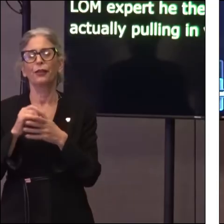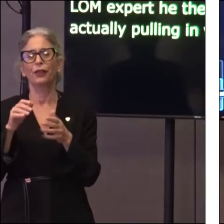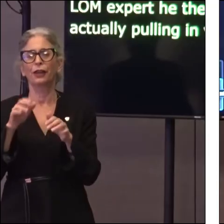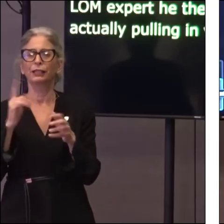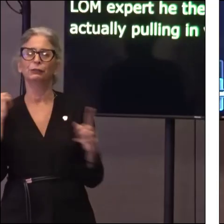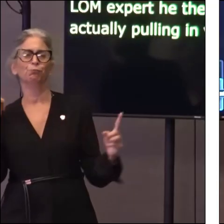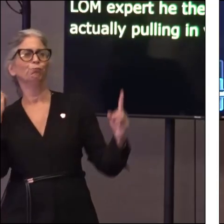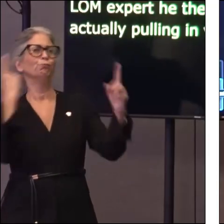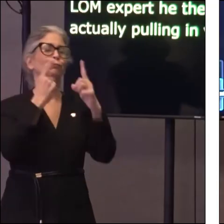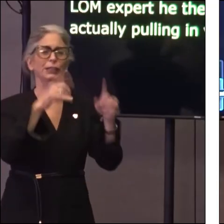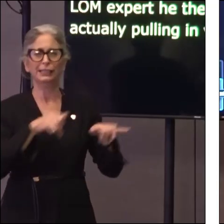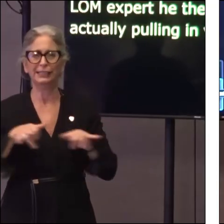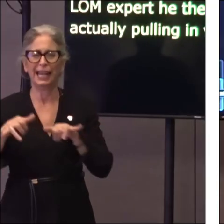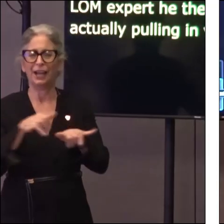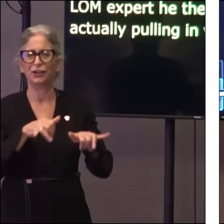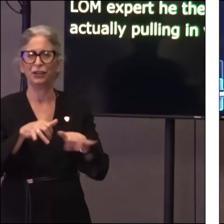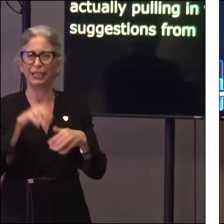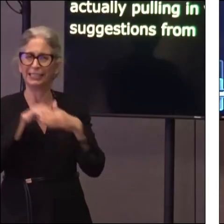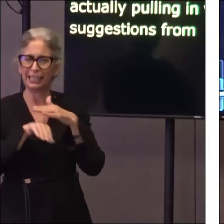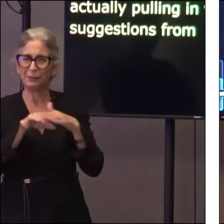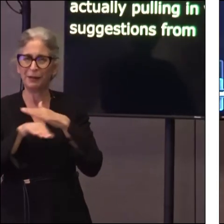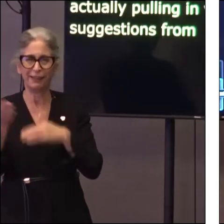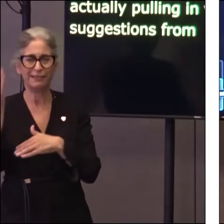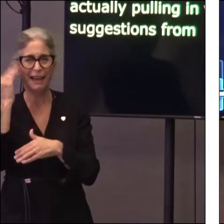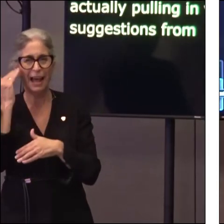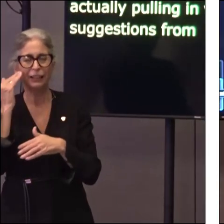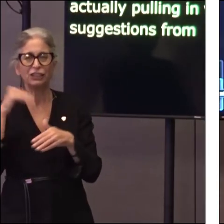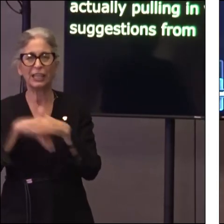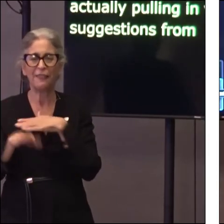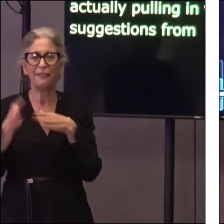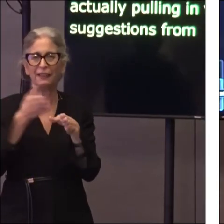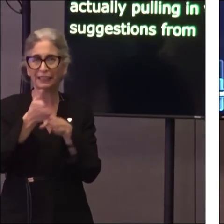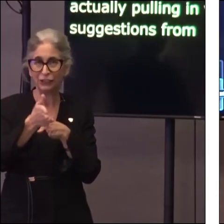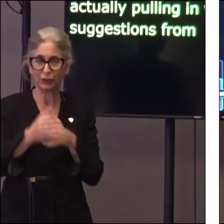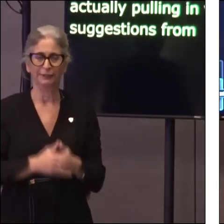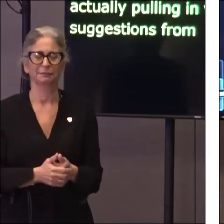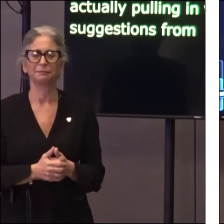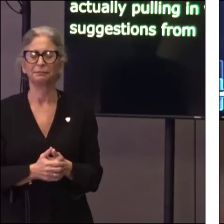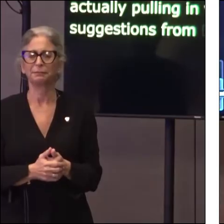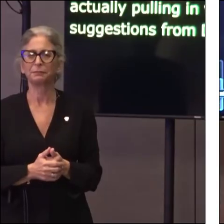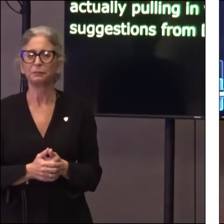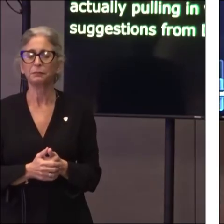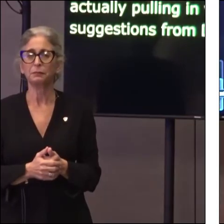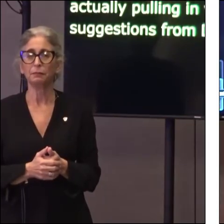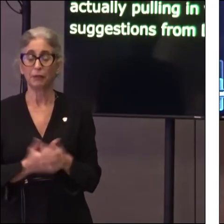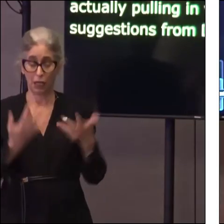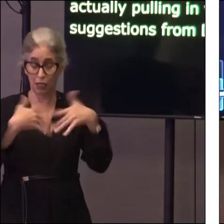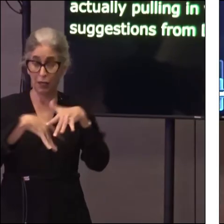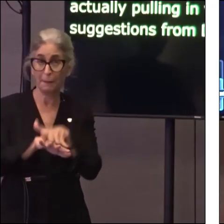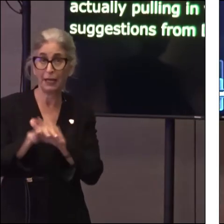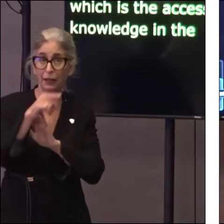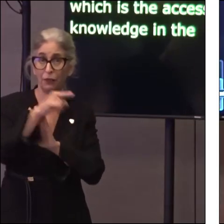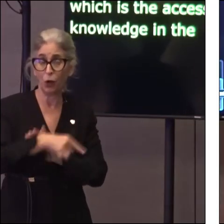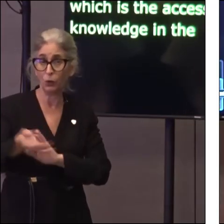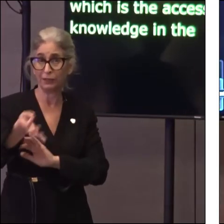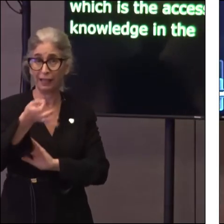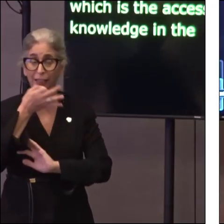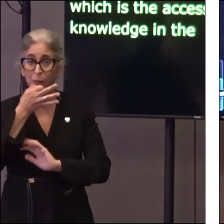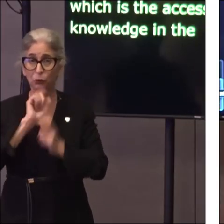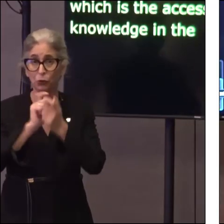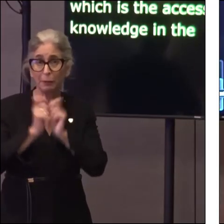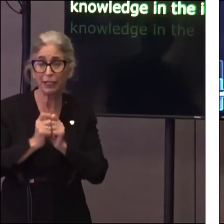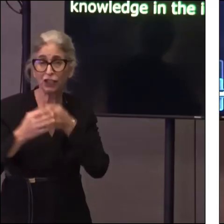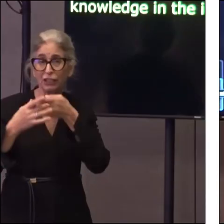standard in the accessibility knowledge in the industry. By combining those expert